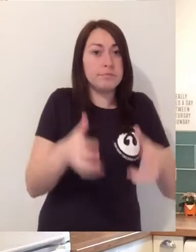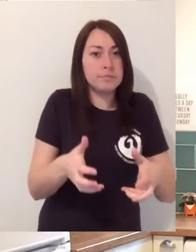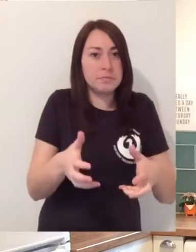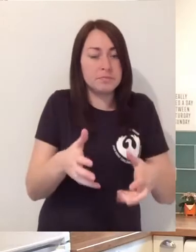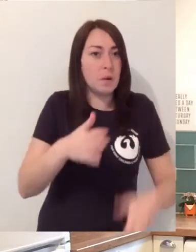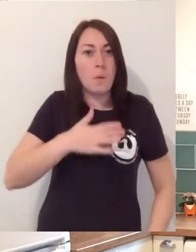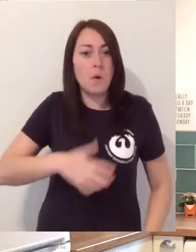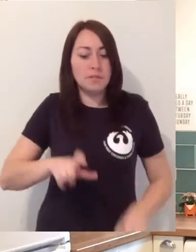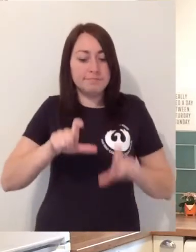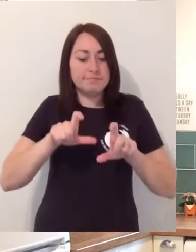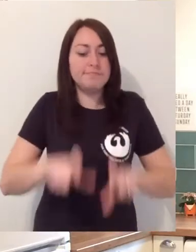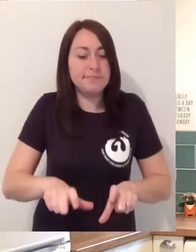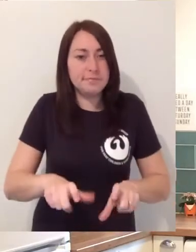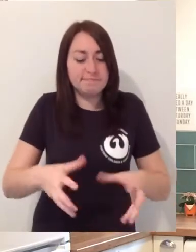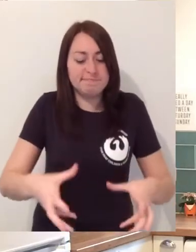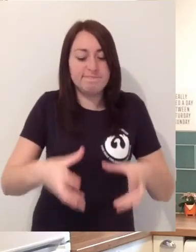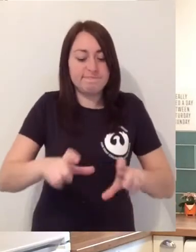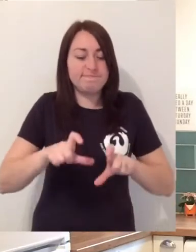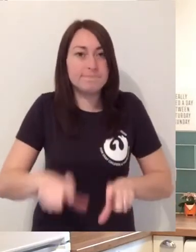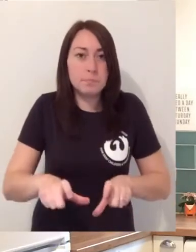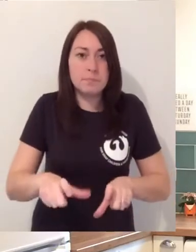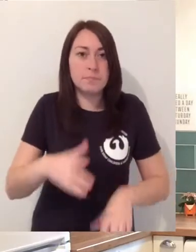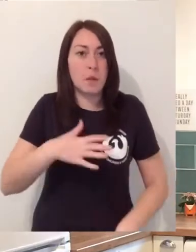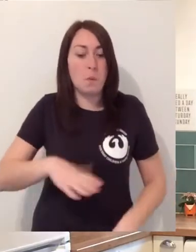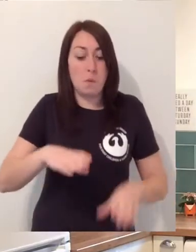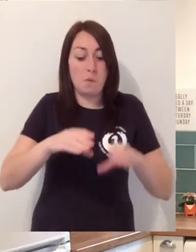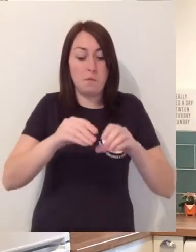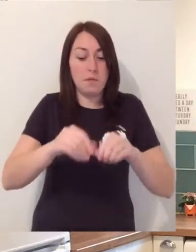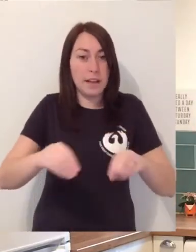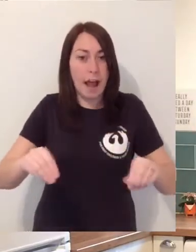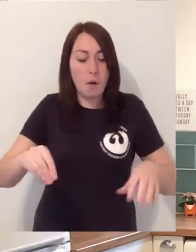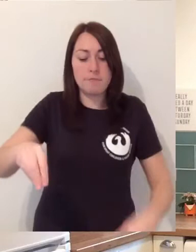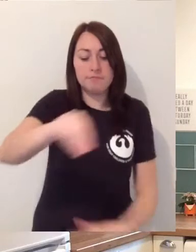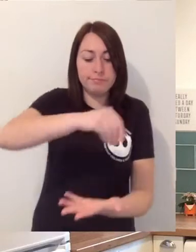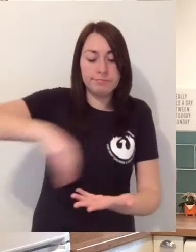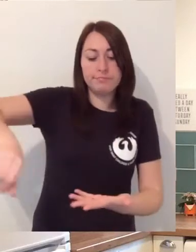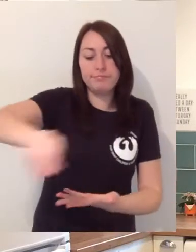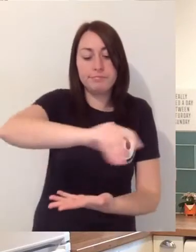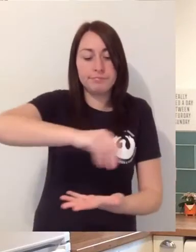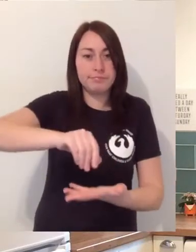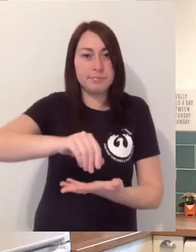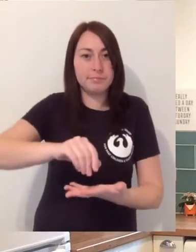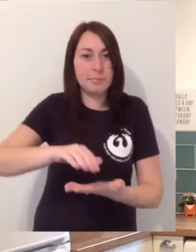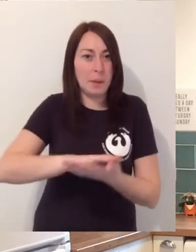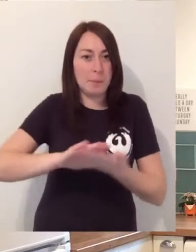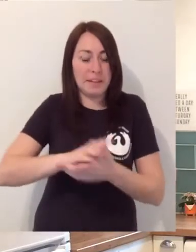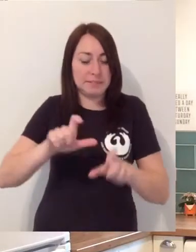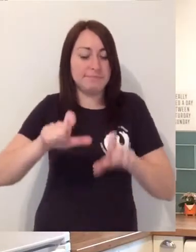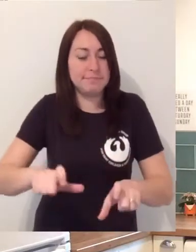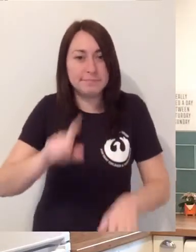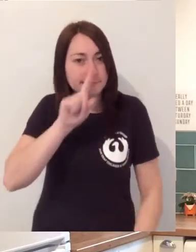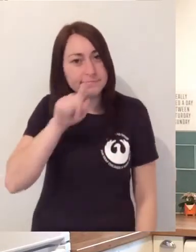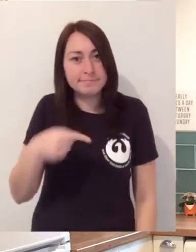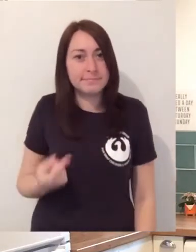though, so it doesn't stick to the side, you just want to get a little bit of your plain flour and dust it over your